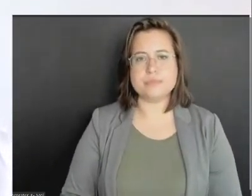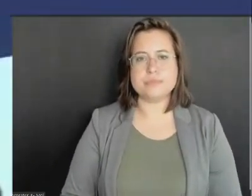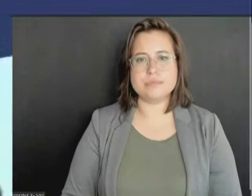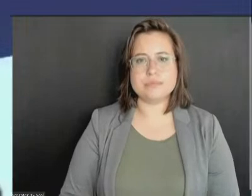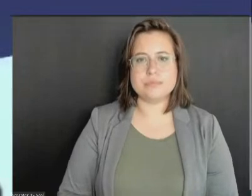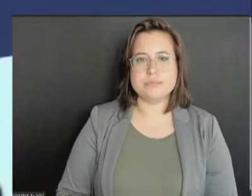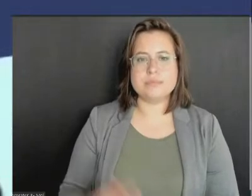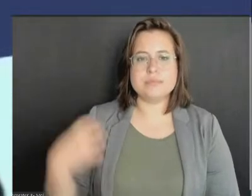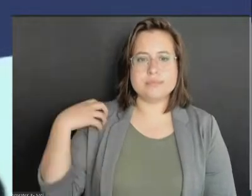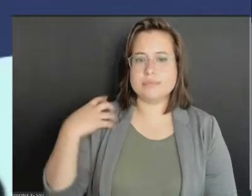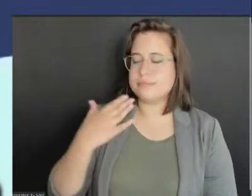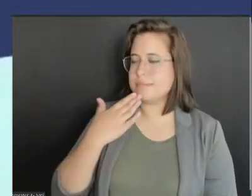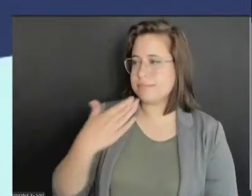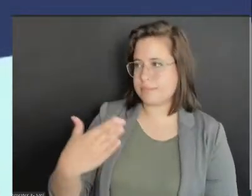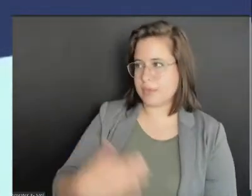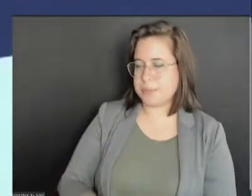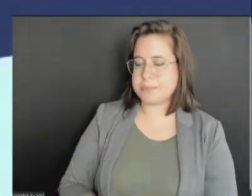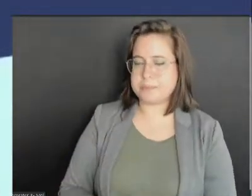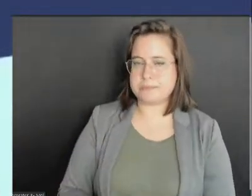Thank you very much, Mr. Joseph.